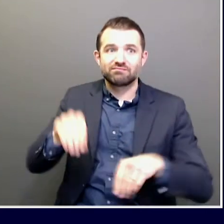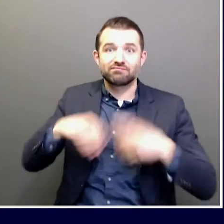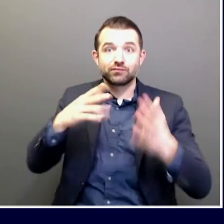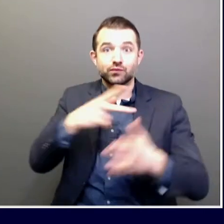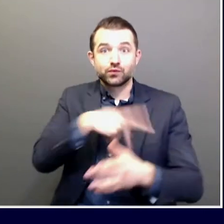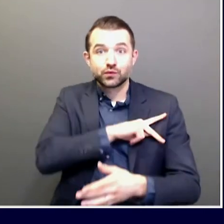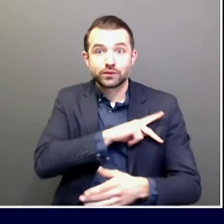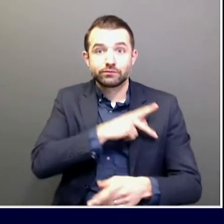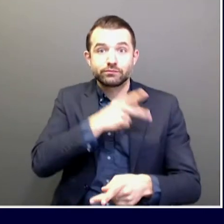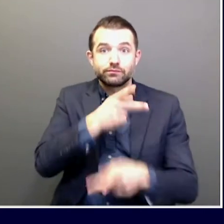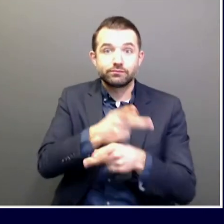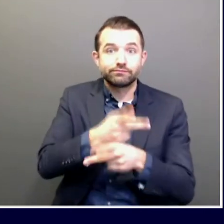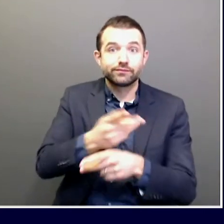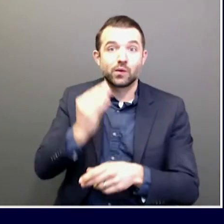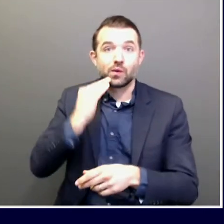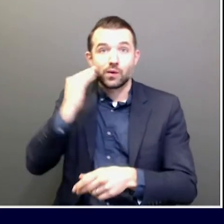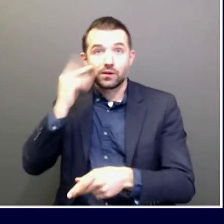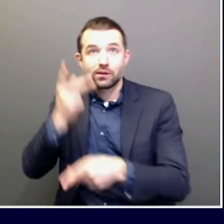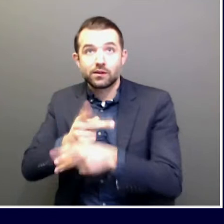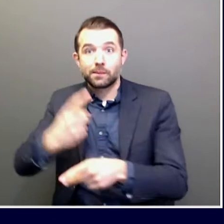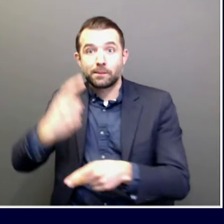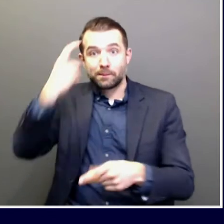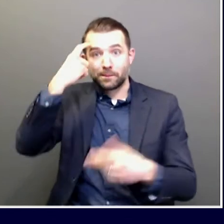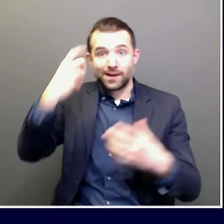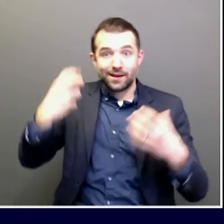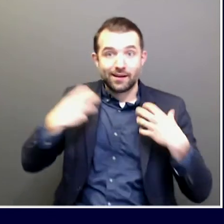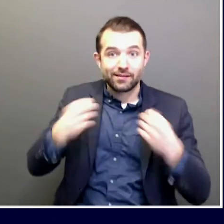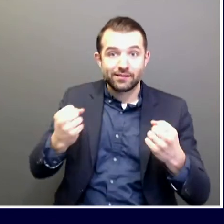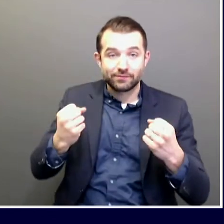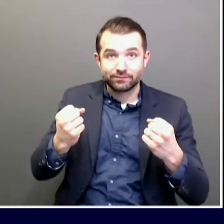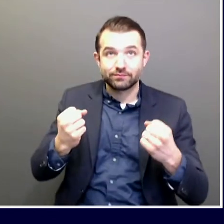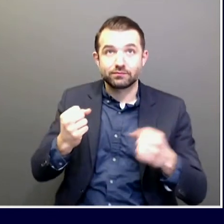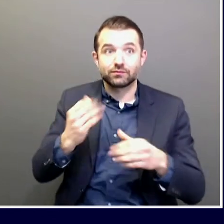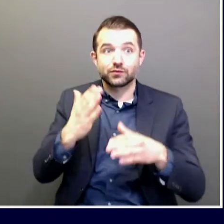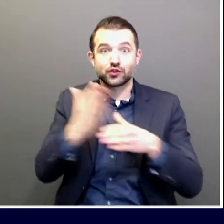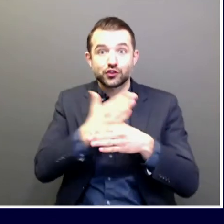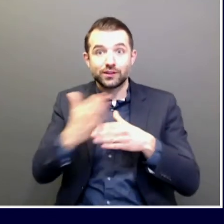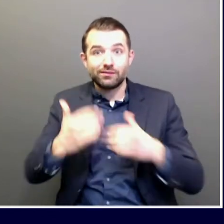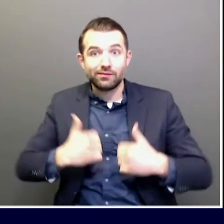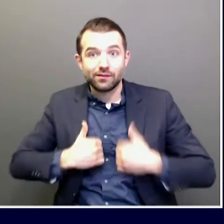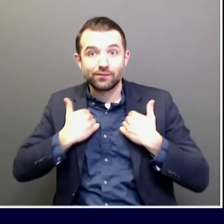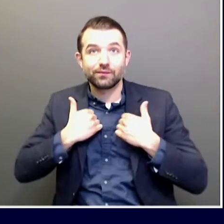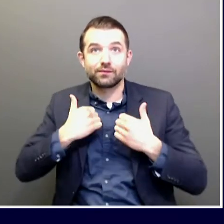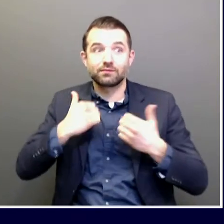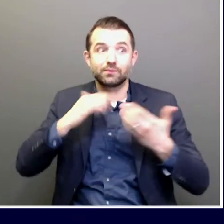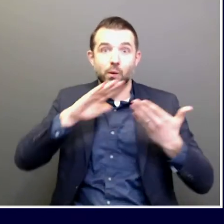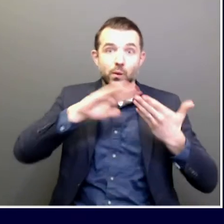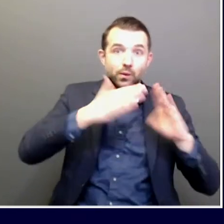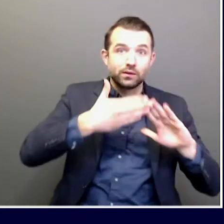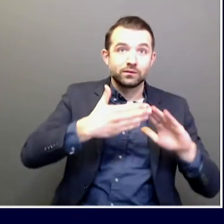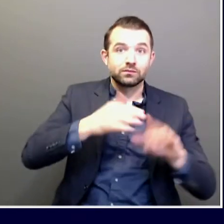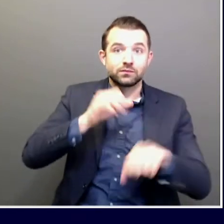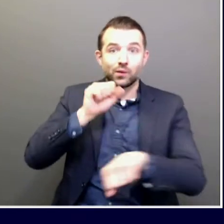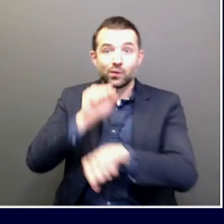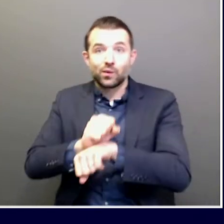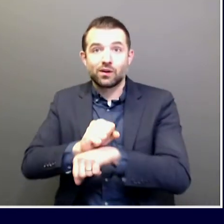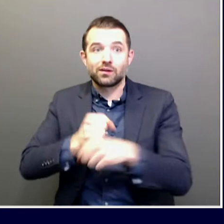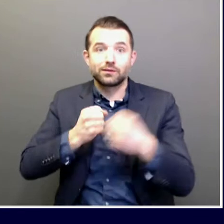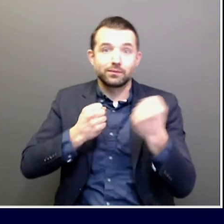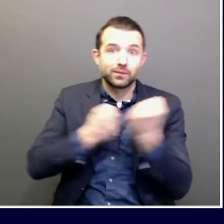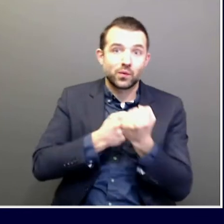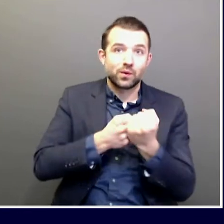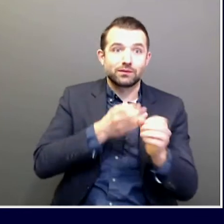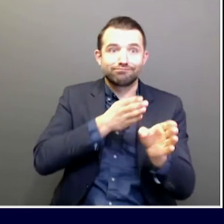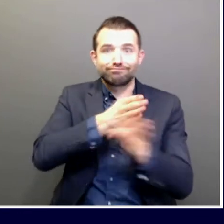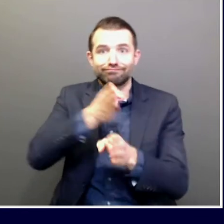Recovery Plan, which makes significant investments in improving and expanding our healthcare workforce. The bonus payments are